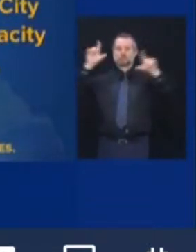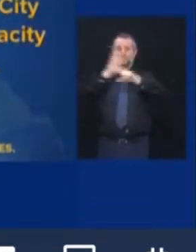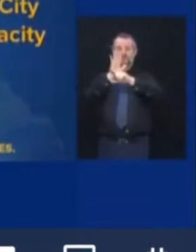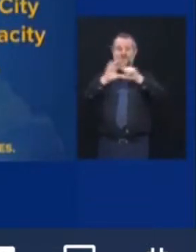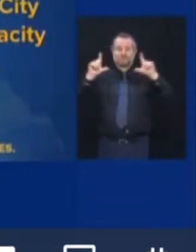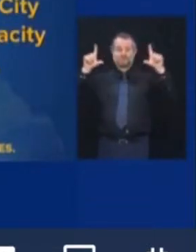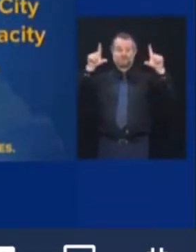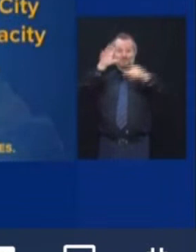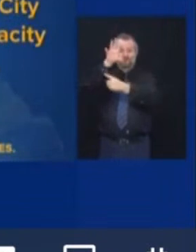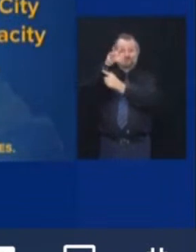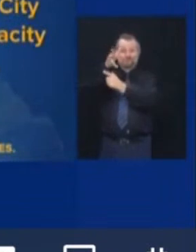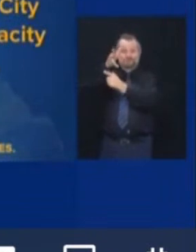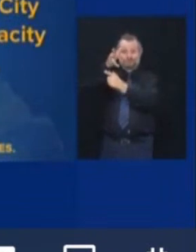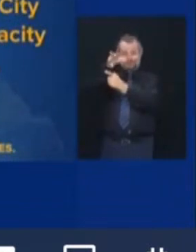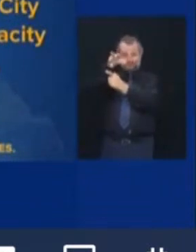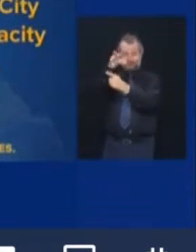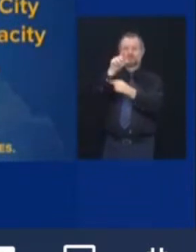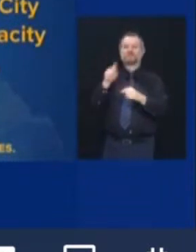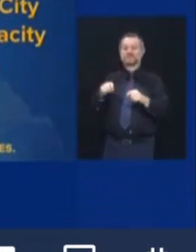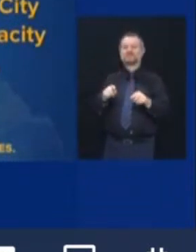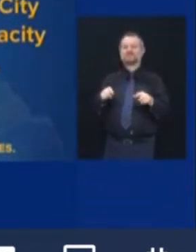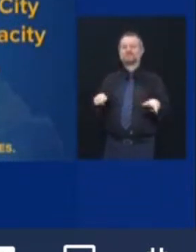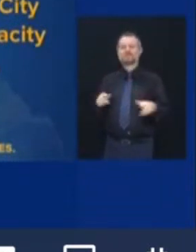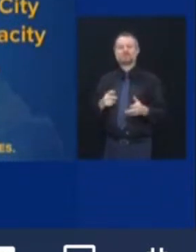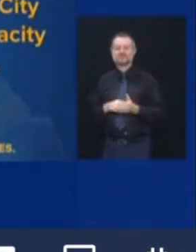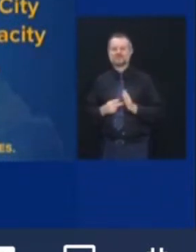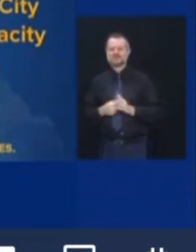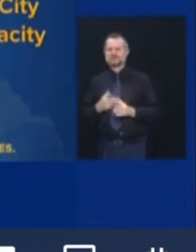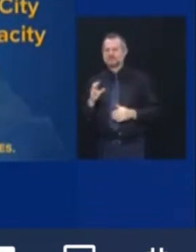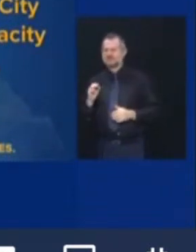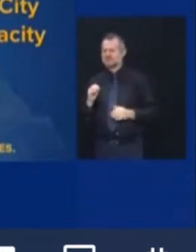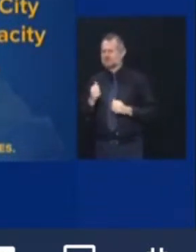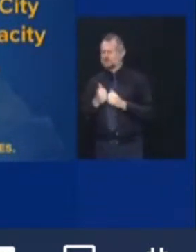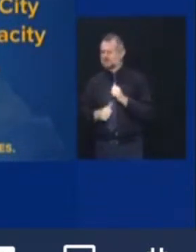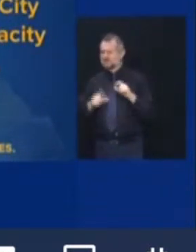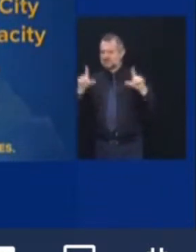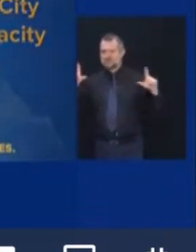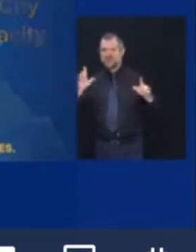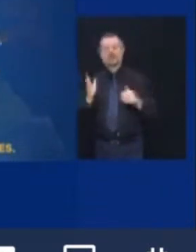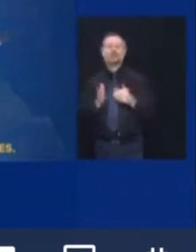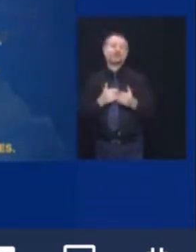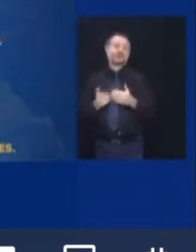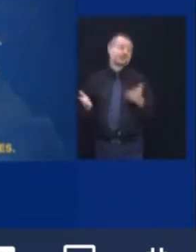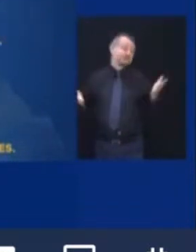screen. I don't know what that means, 50 people per screen, but it's 50 people.